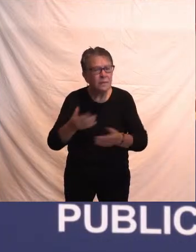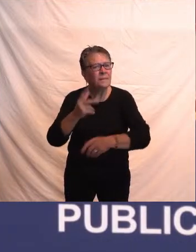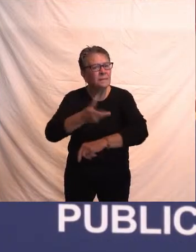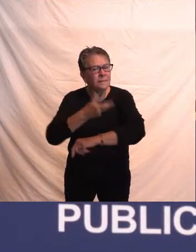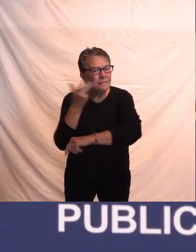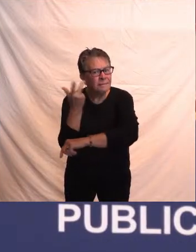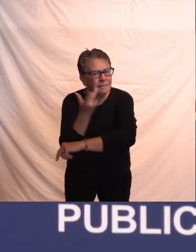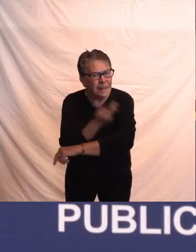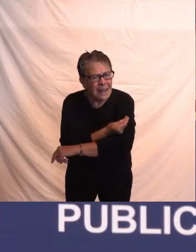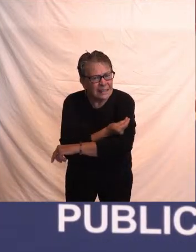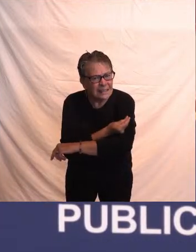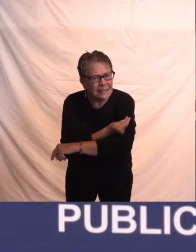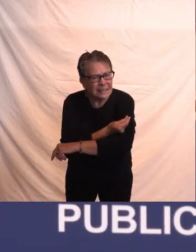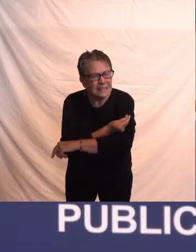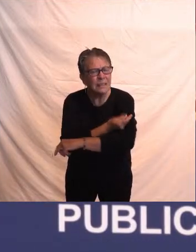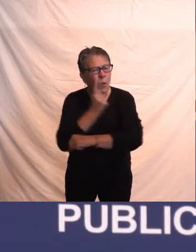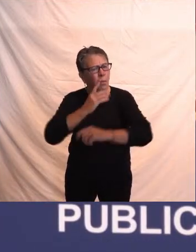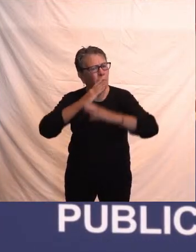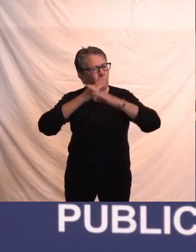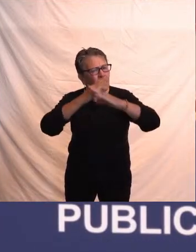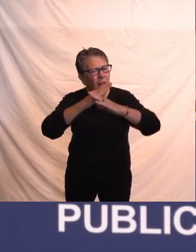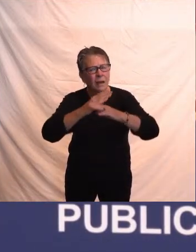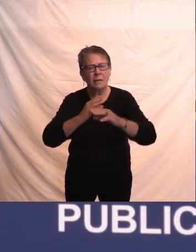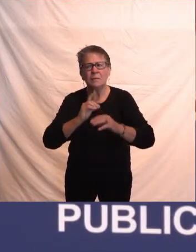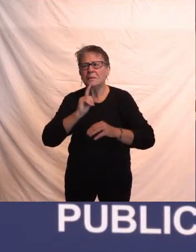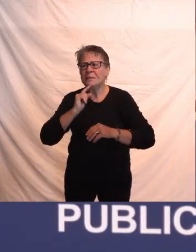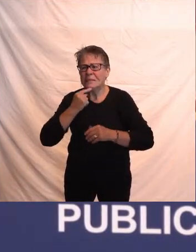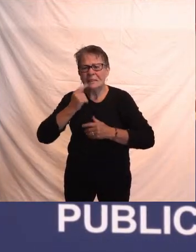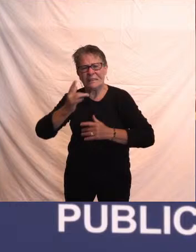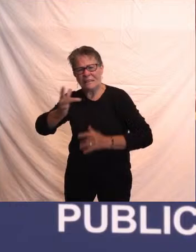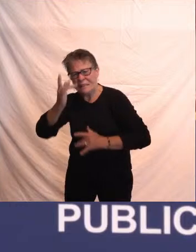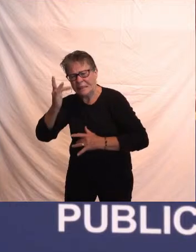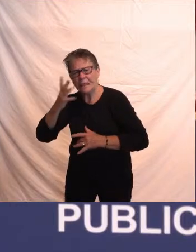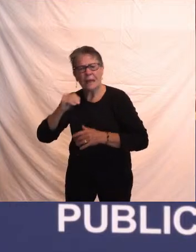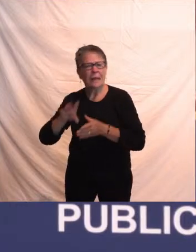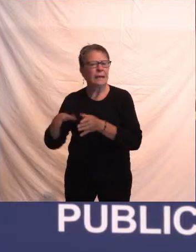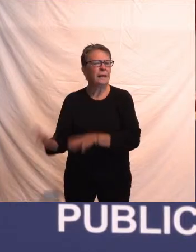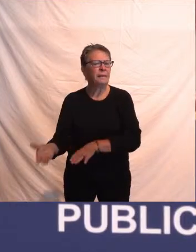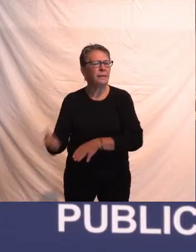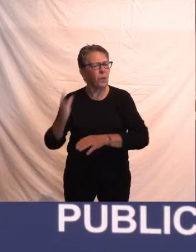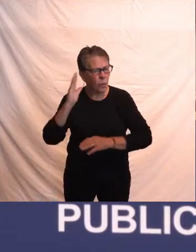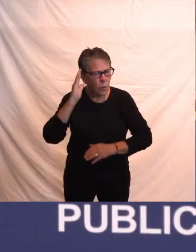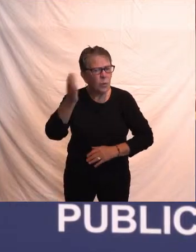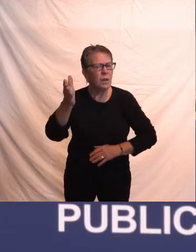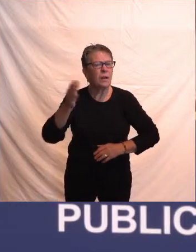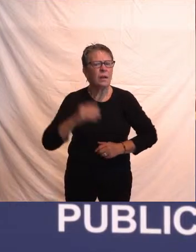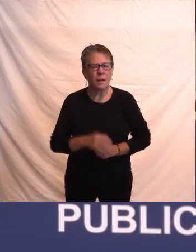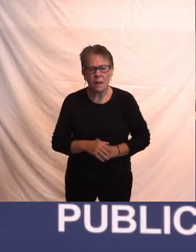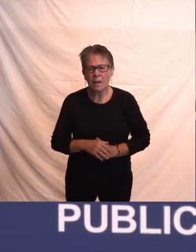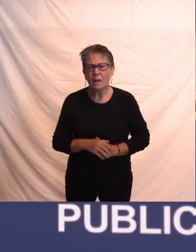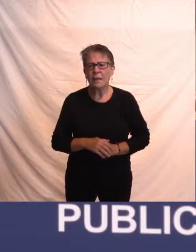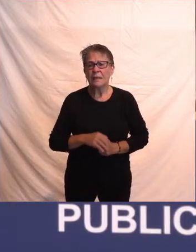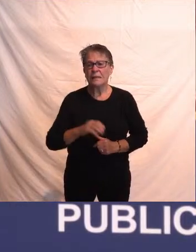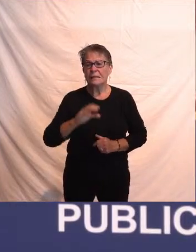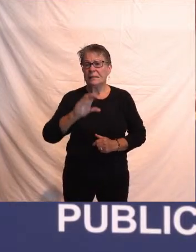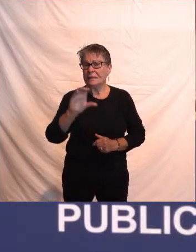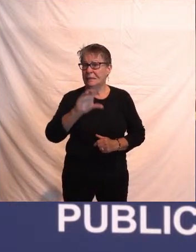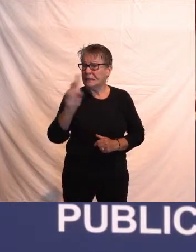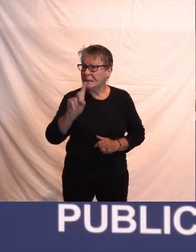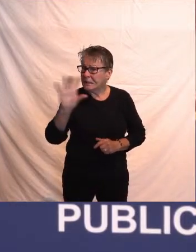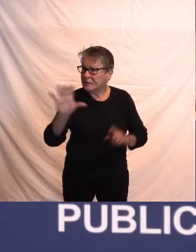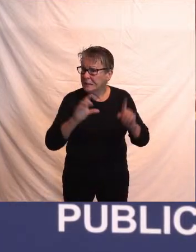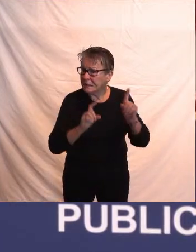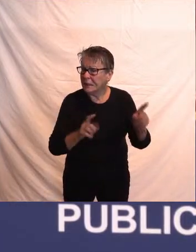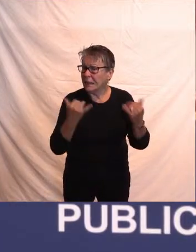that message with new data outlining the risks to pregnant women in particular. Cases of COVID-19